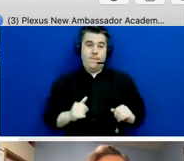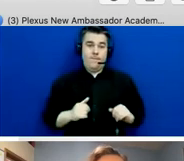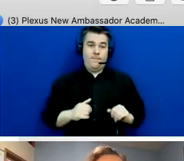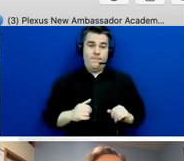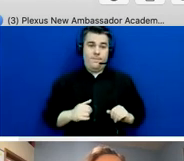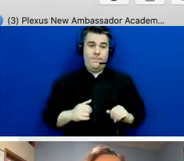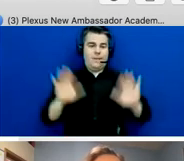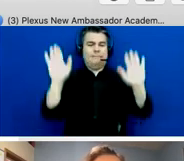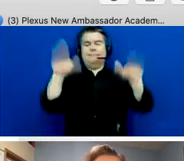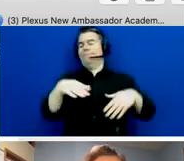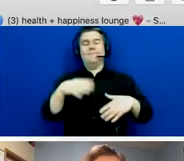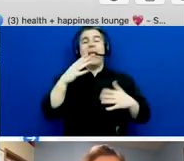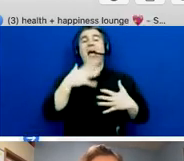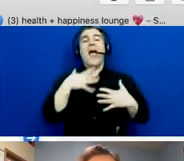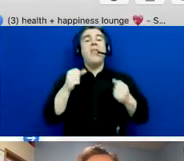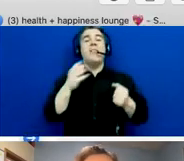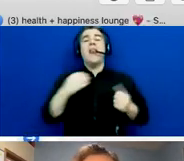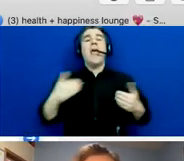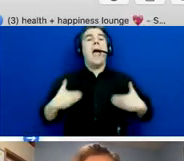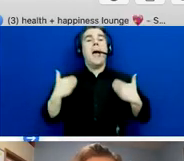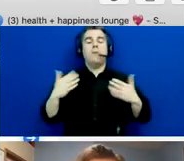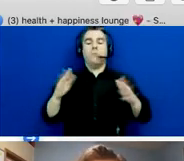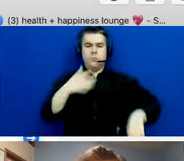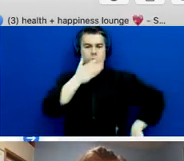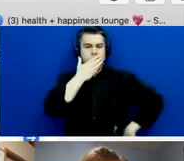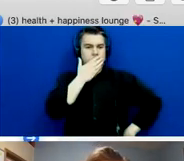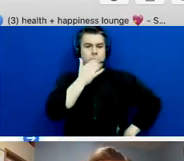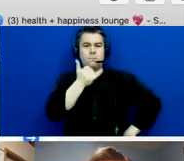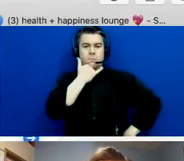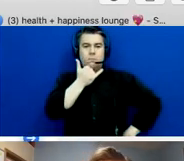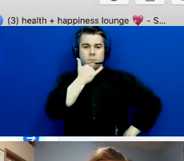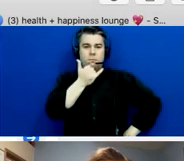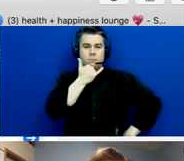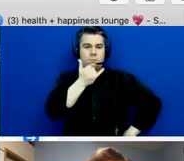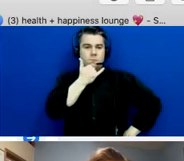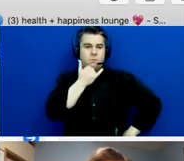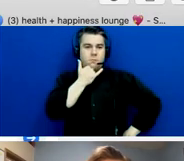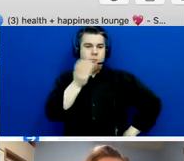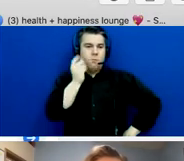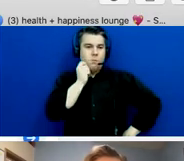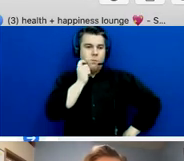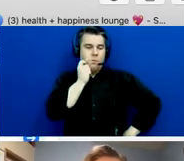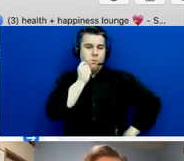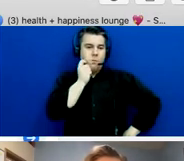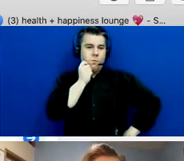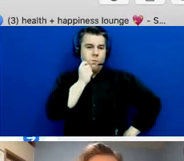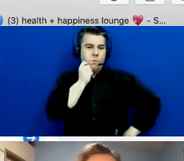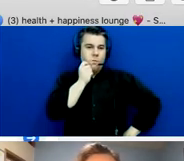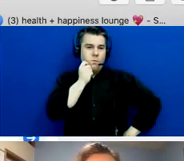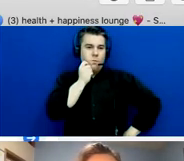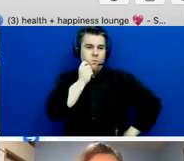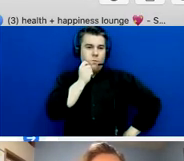I'm sorry, Health and Happiness Lounge. Nope, I'm getting this wrong. Hold on just a second. La la.